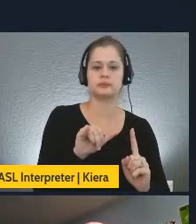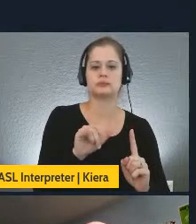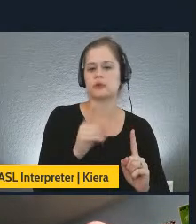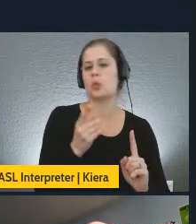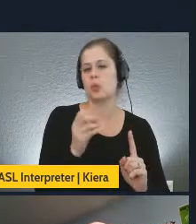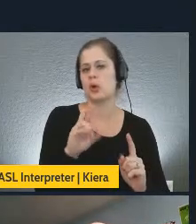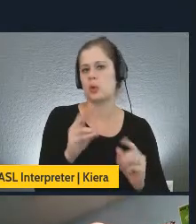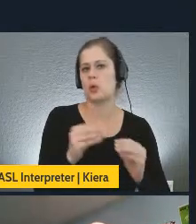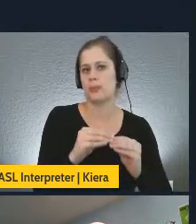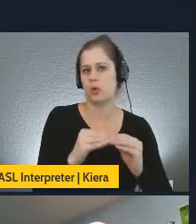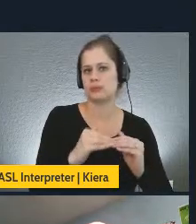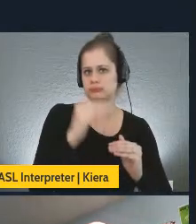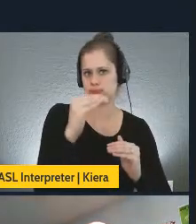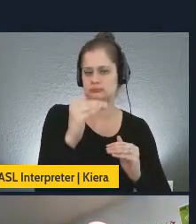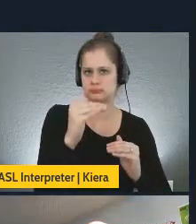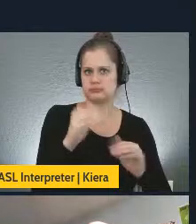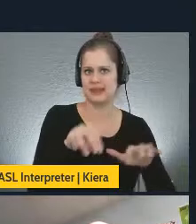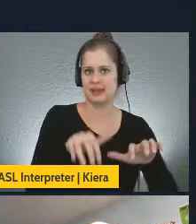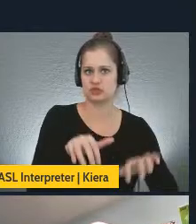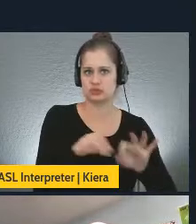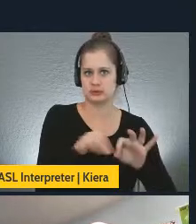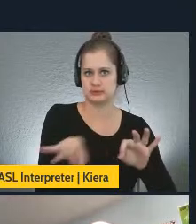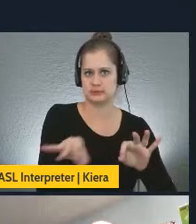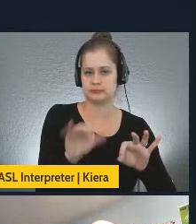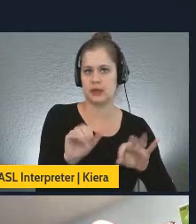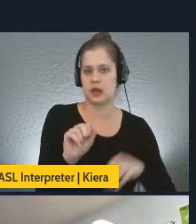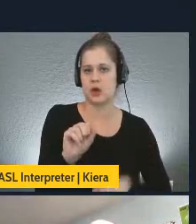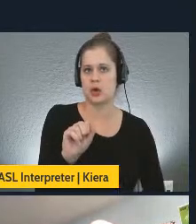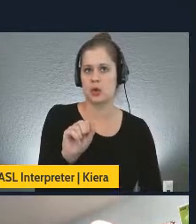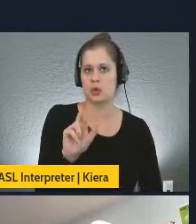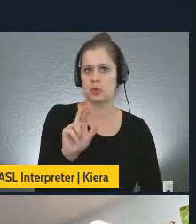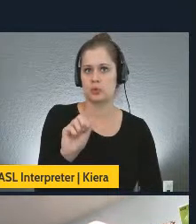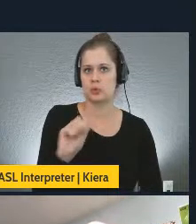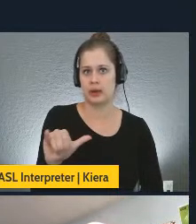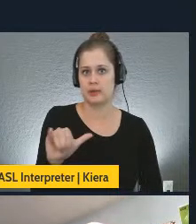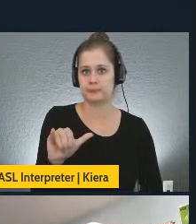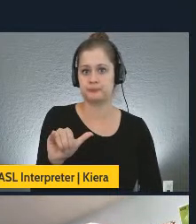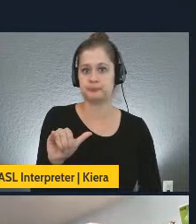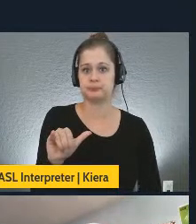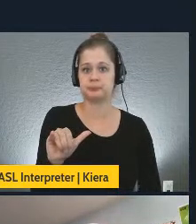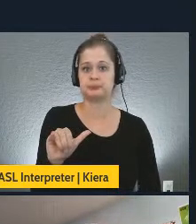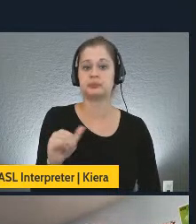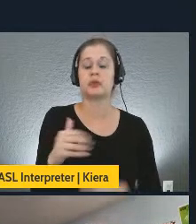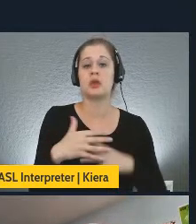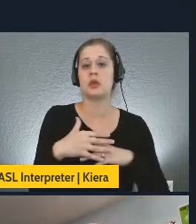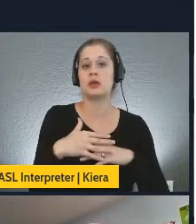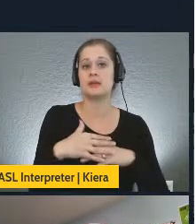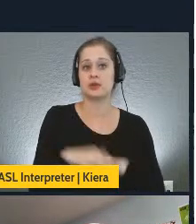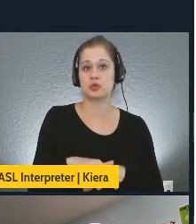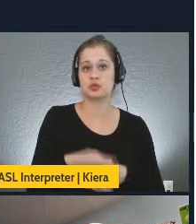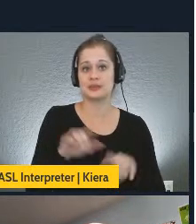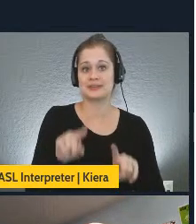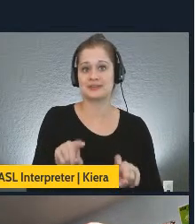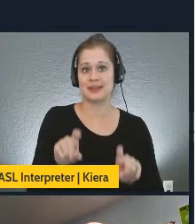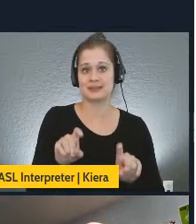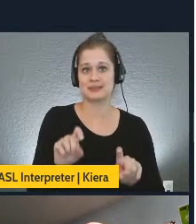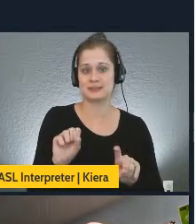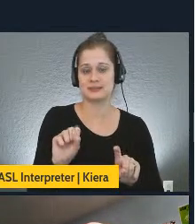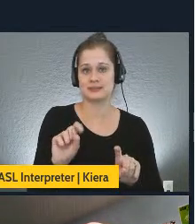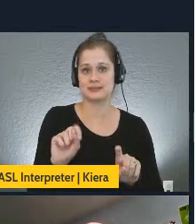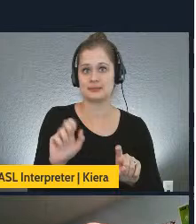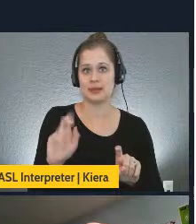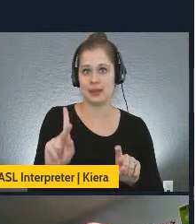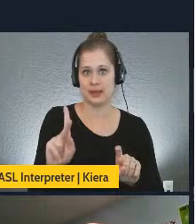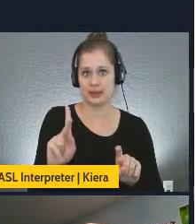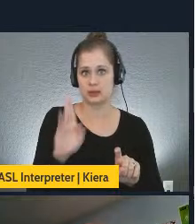array, the integration test stack will generate a